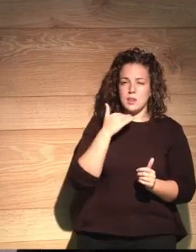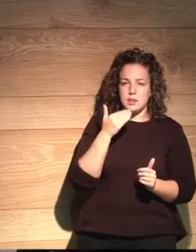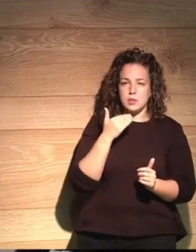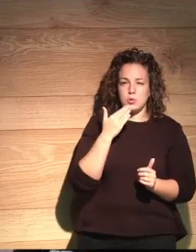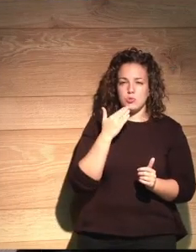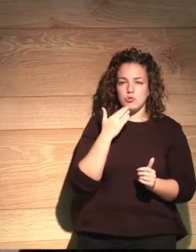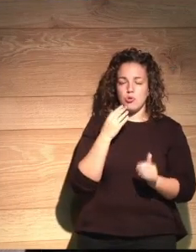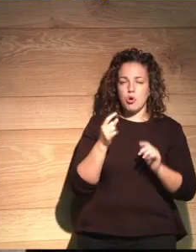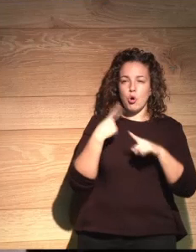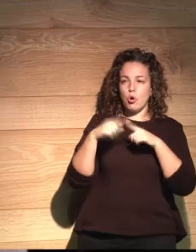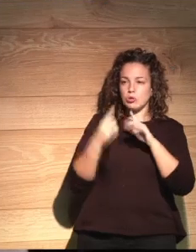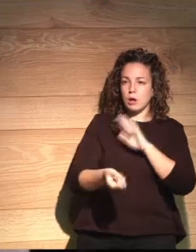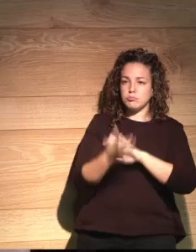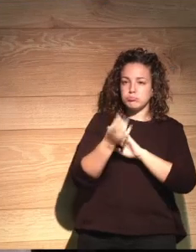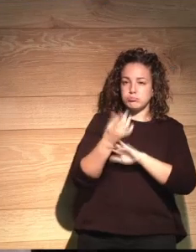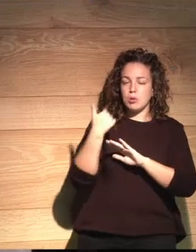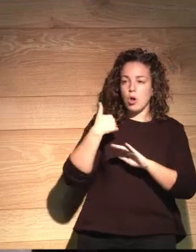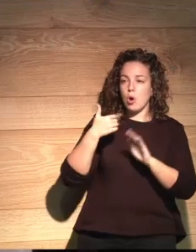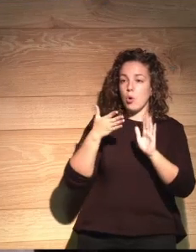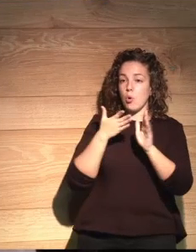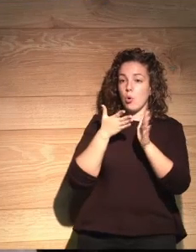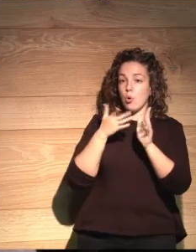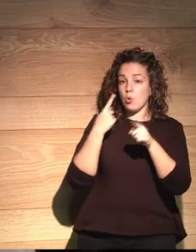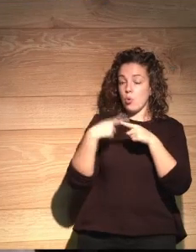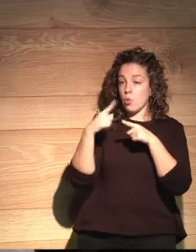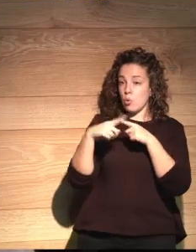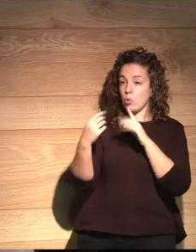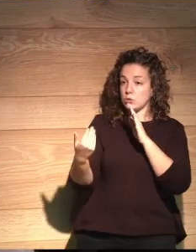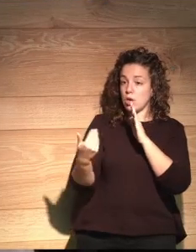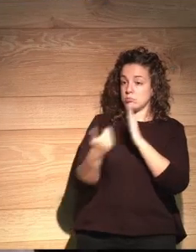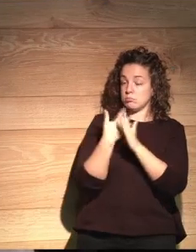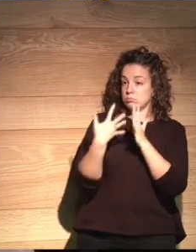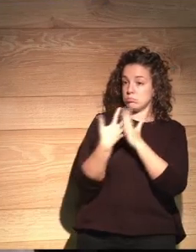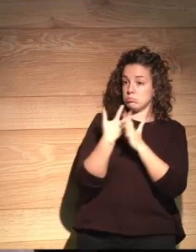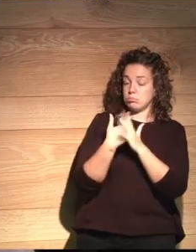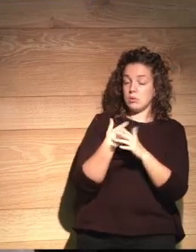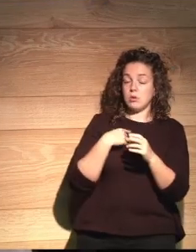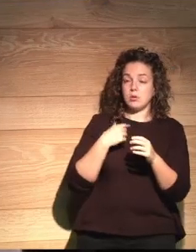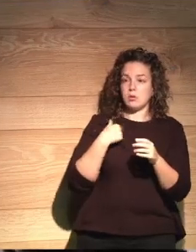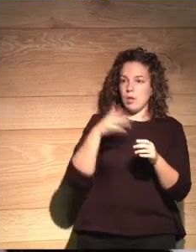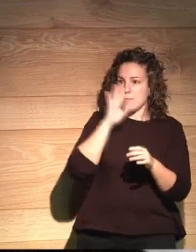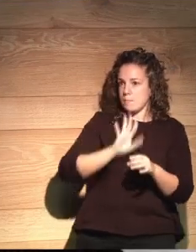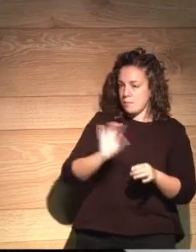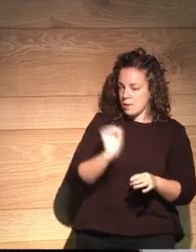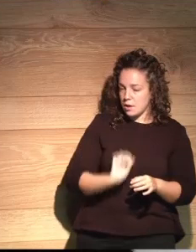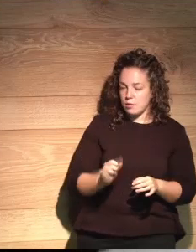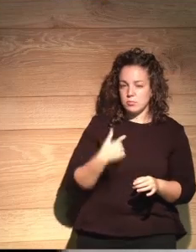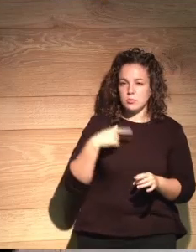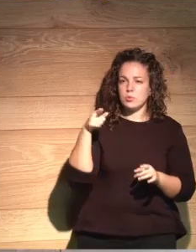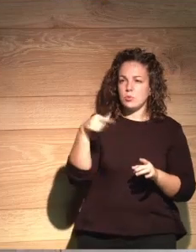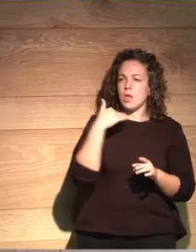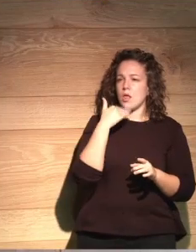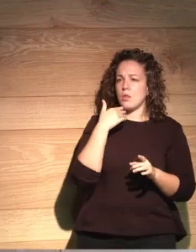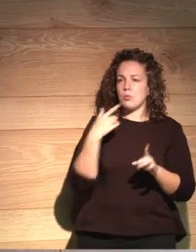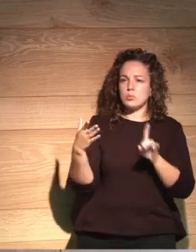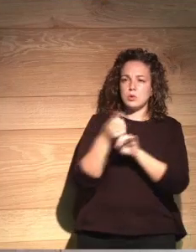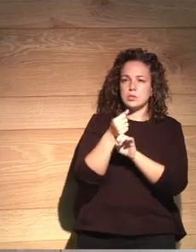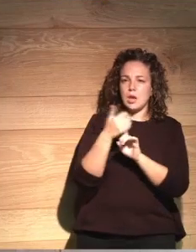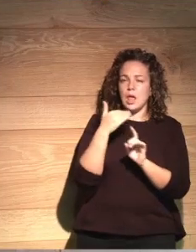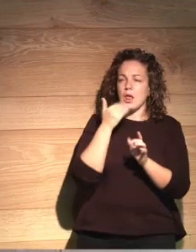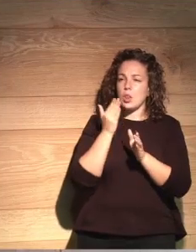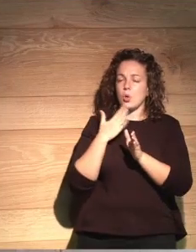that, do you find in all these innovations that you described, those fabulous innovations really, do